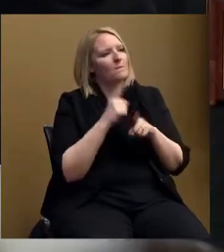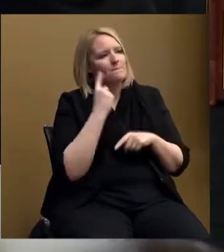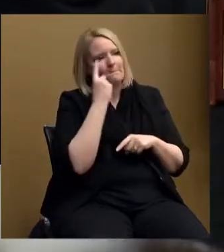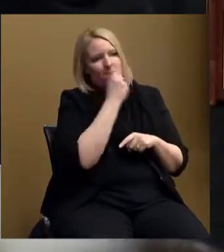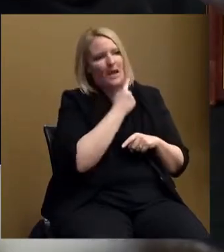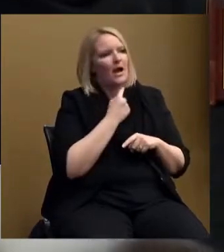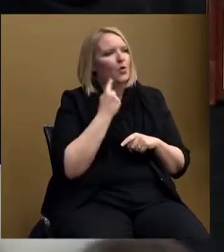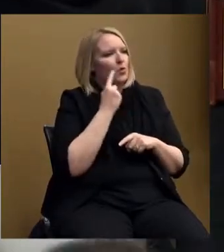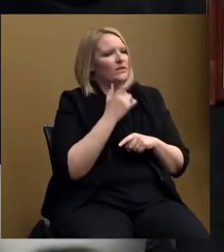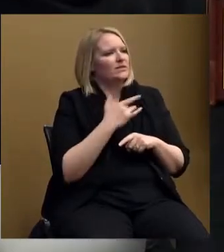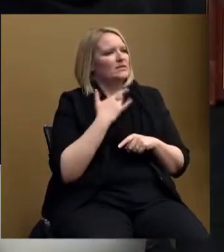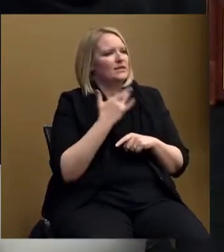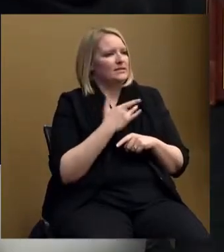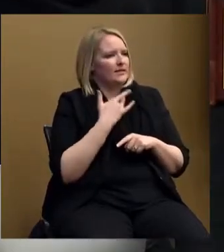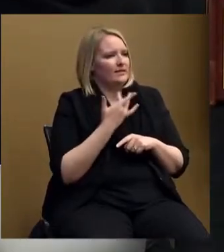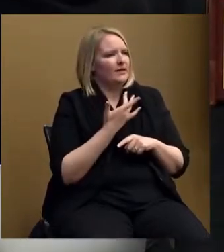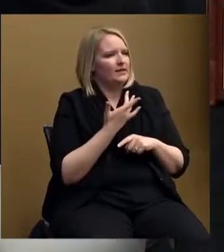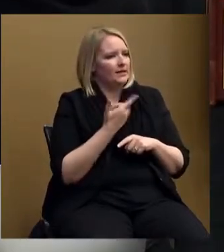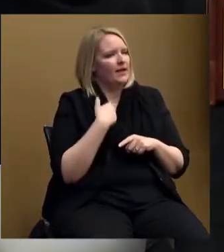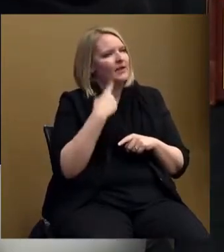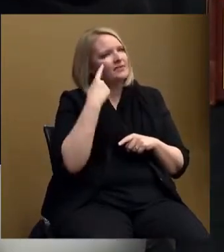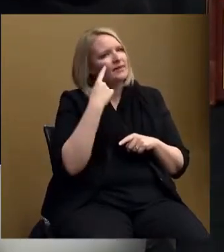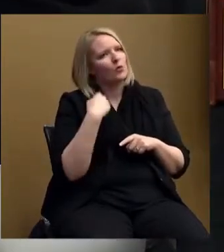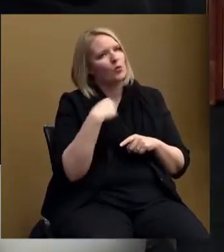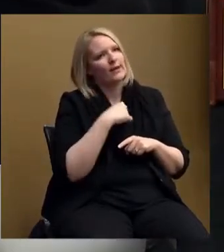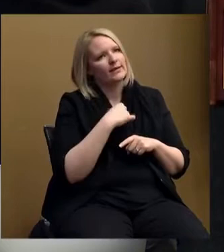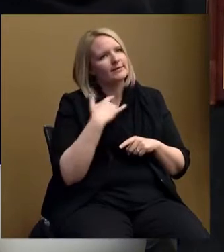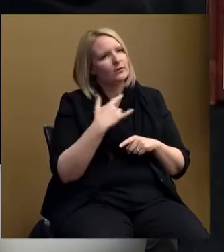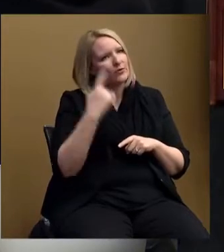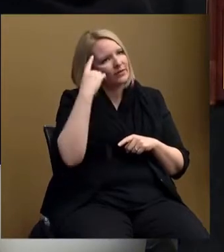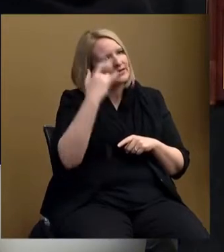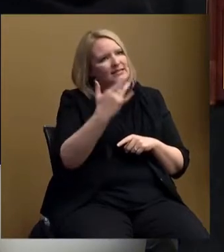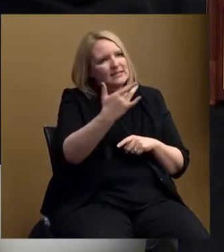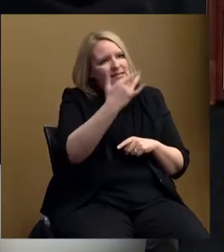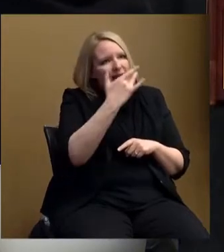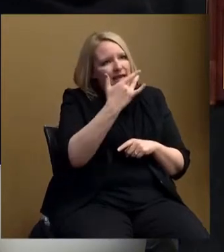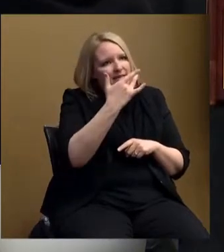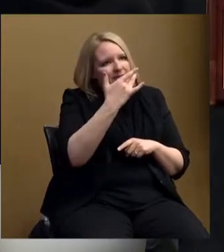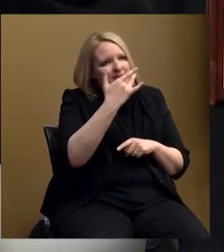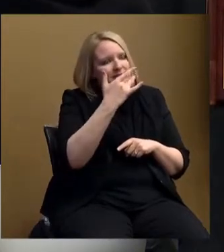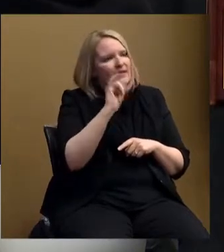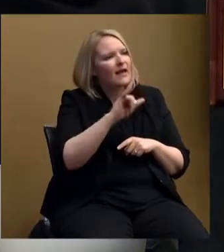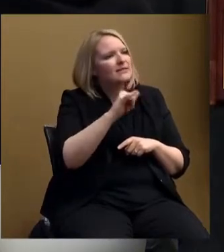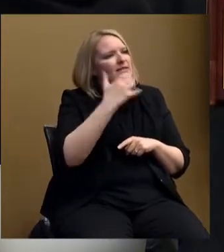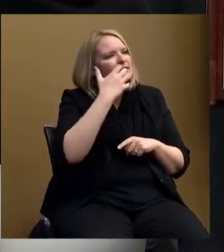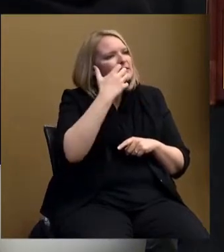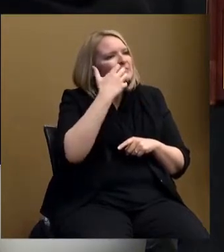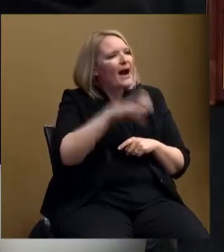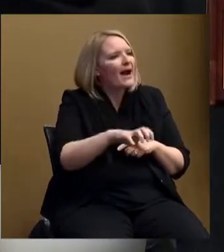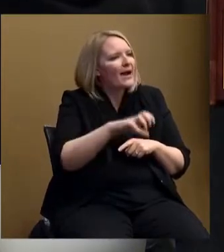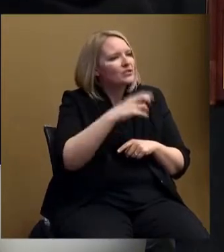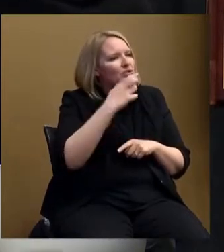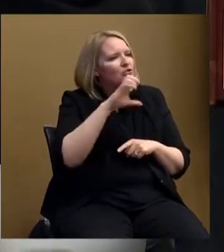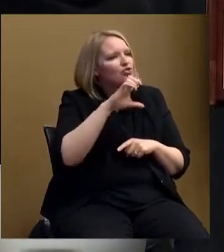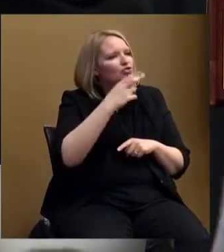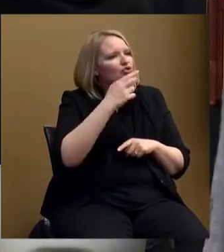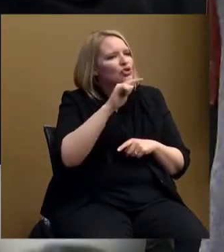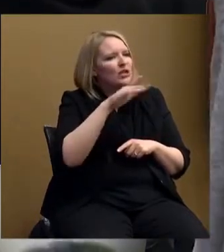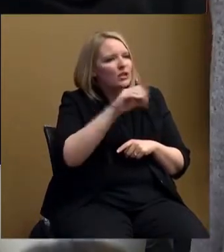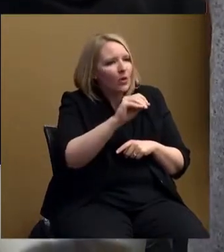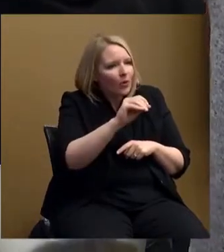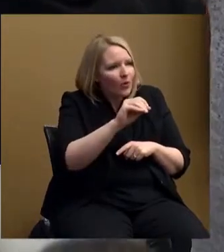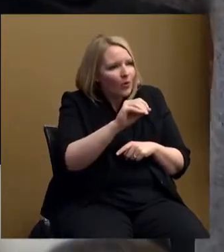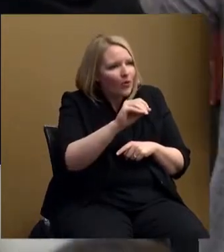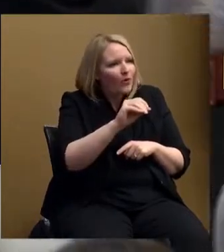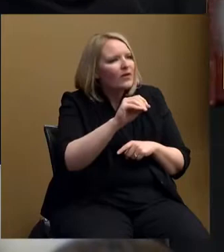mouth sensitivity. And I think so often we think taste, these are your spicy hot Cheeto kids. Well, taste